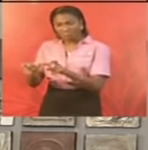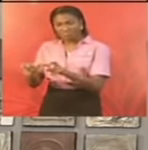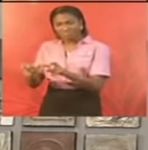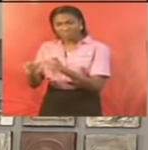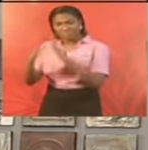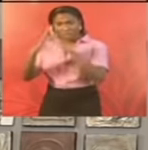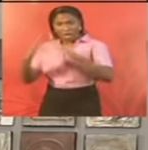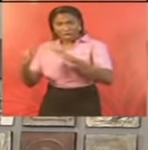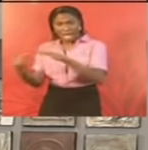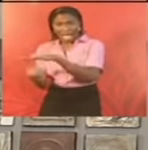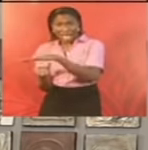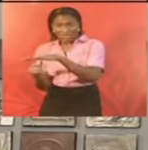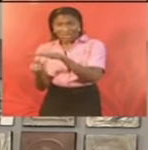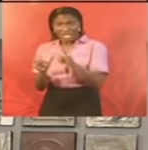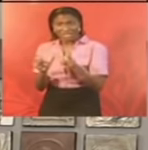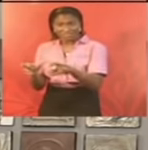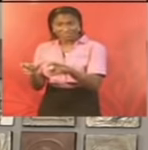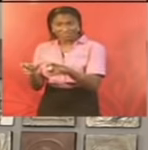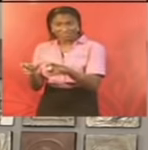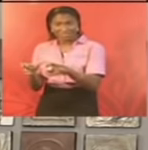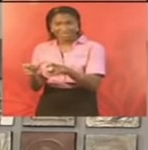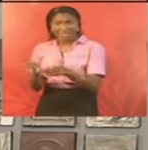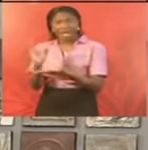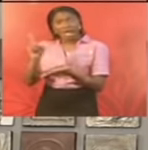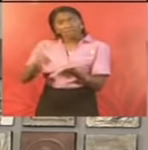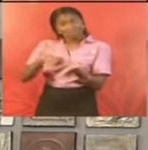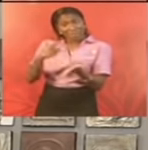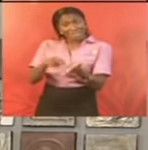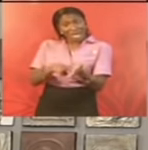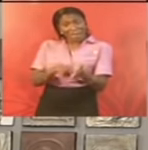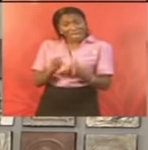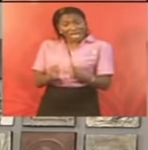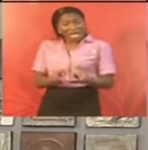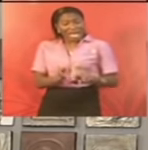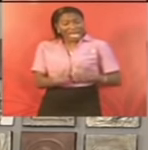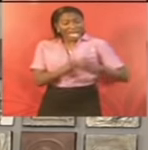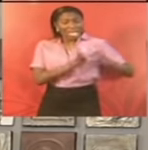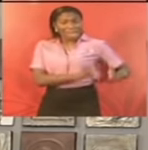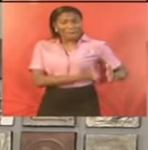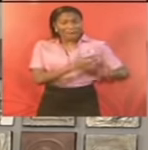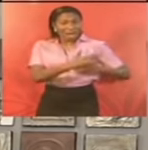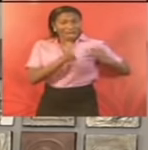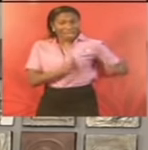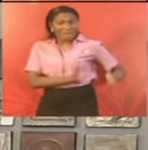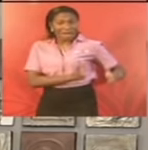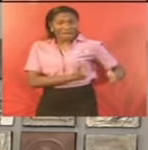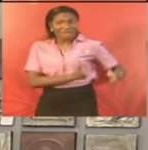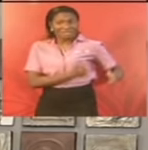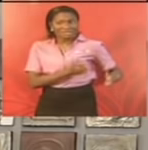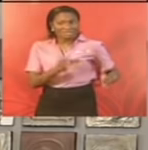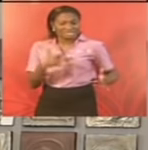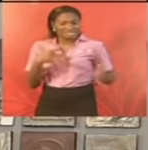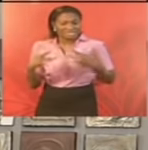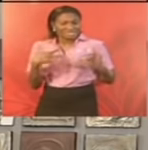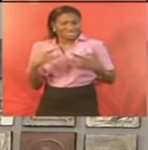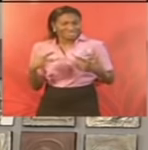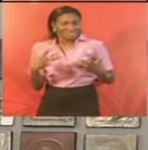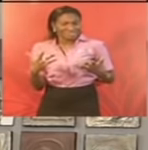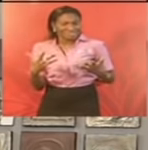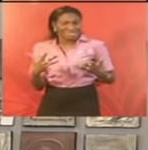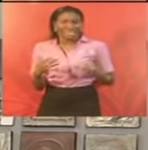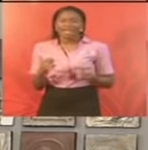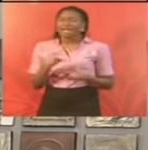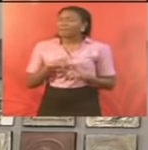neighbors, I would again want to emphasize that everyone should exercise the exact same levels of concern